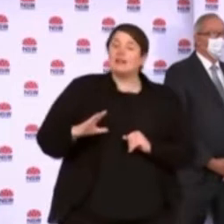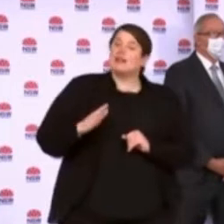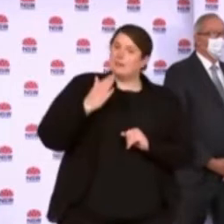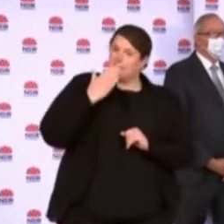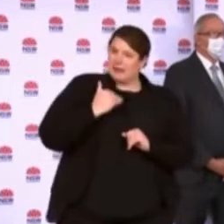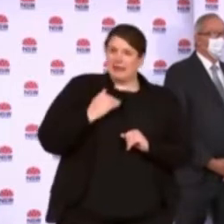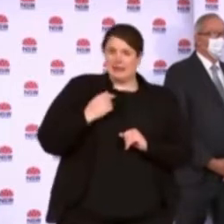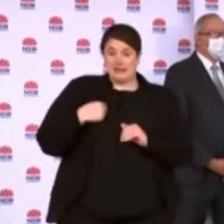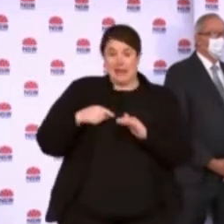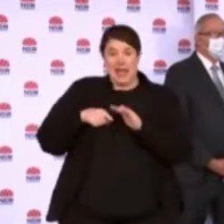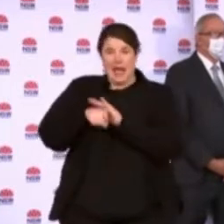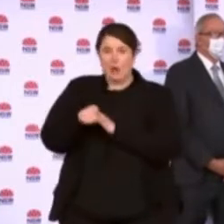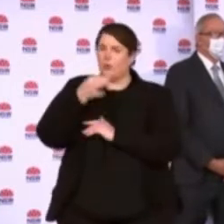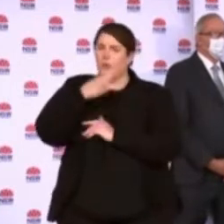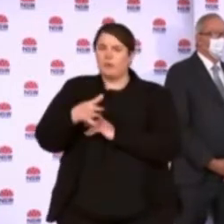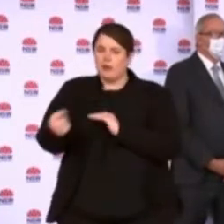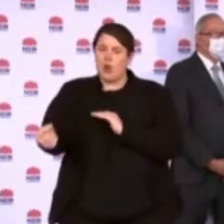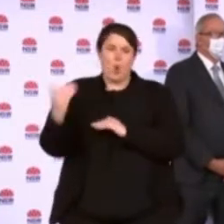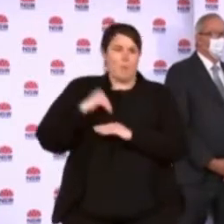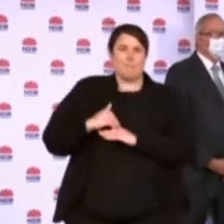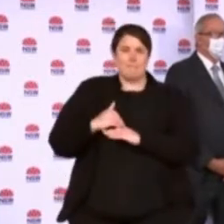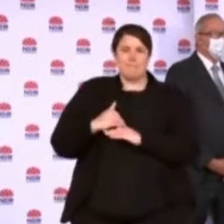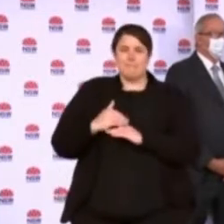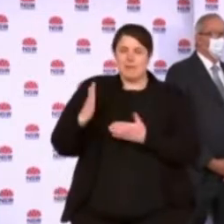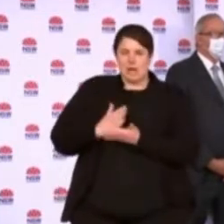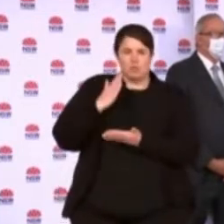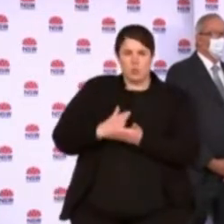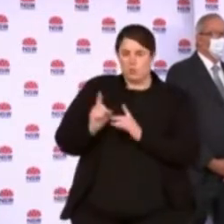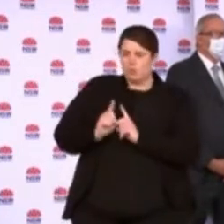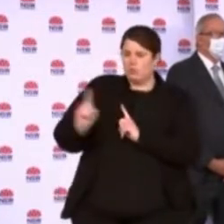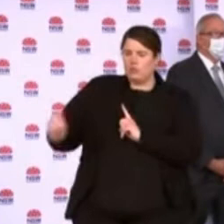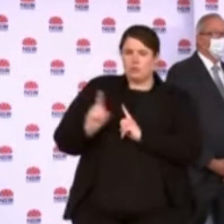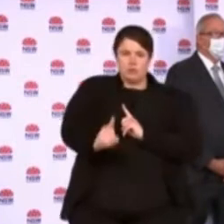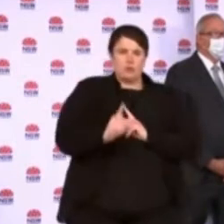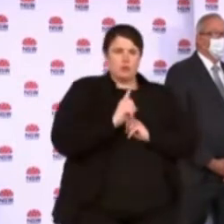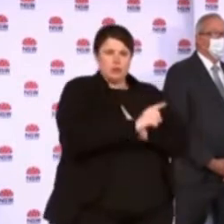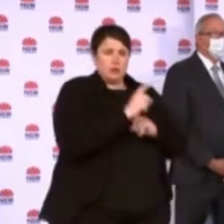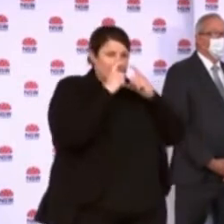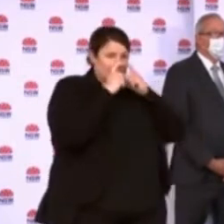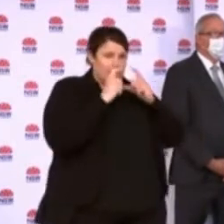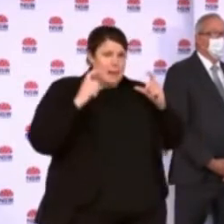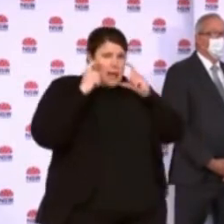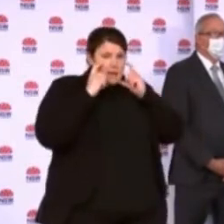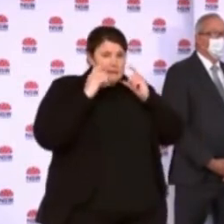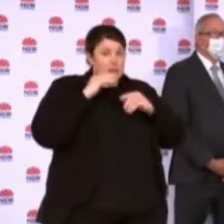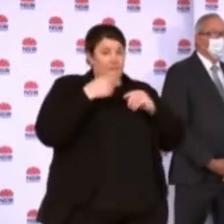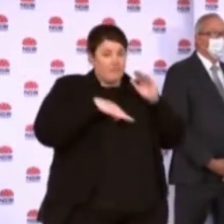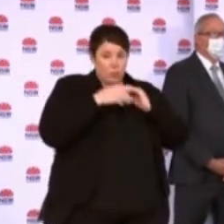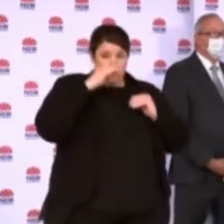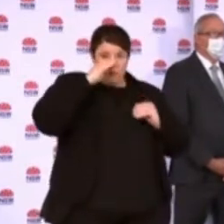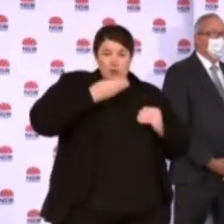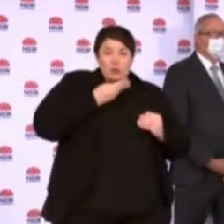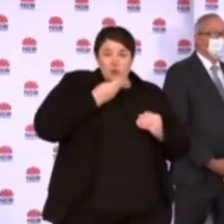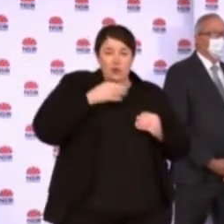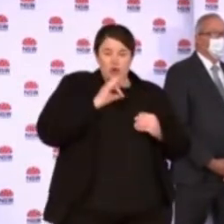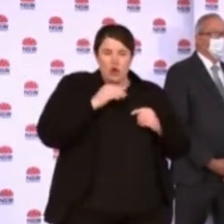please limit the time, go directly there, and make sure you're maintaining your social distancing, your mask is over your nose and